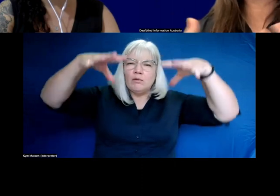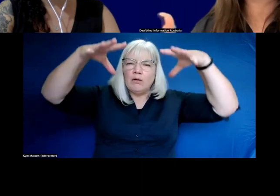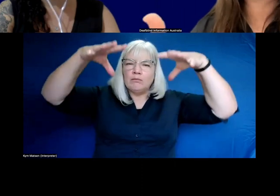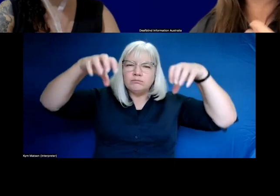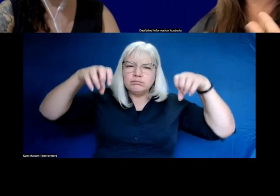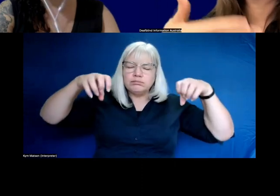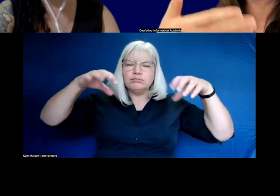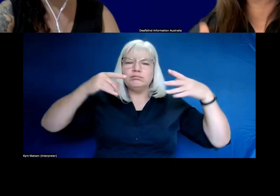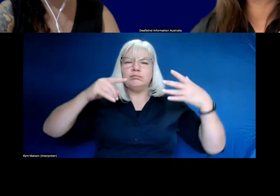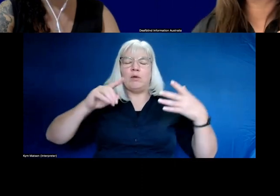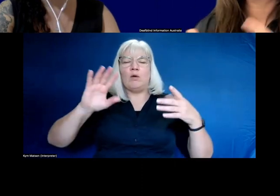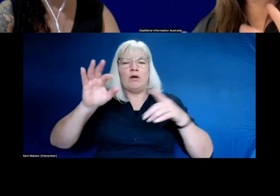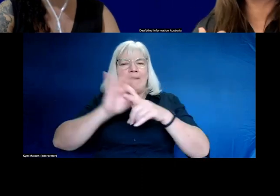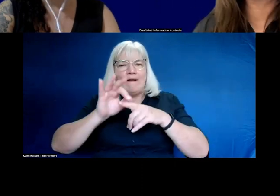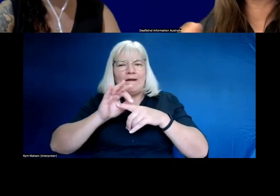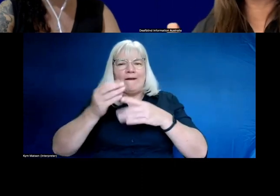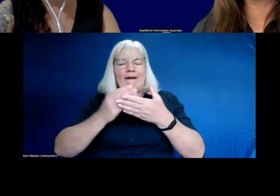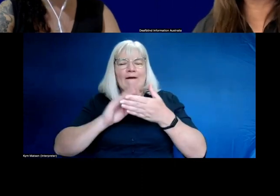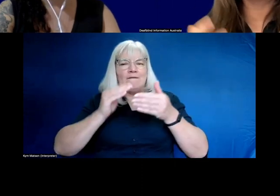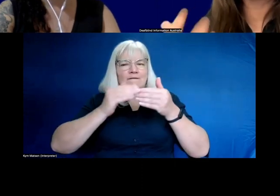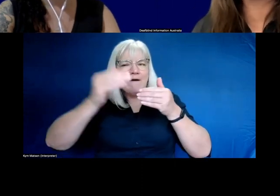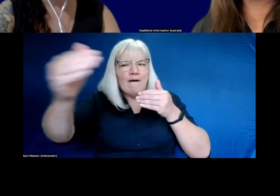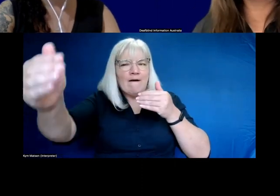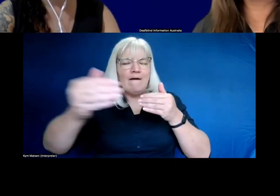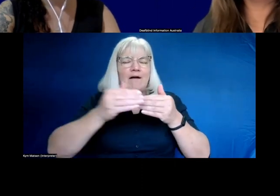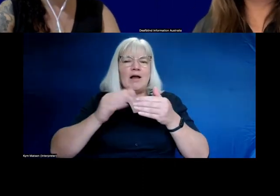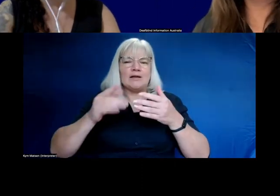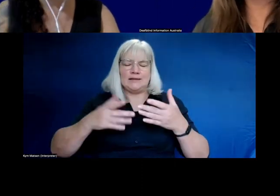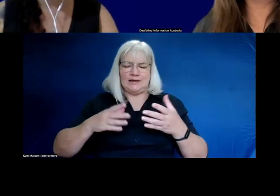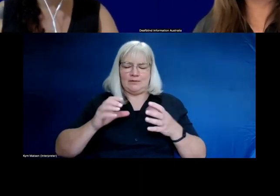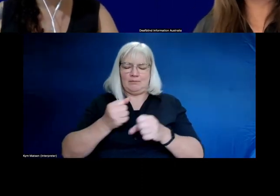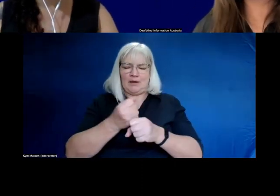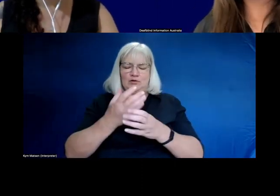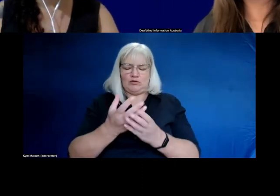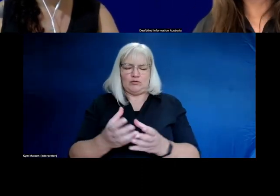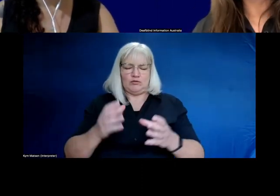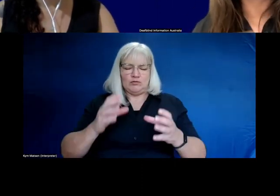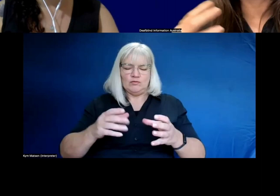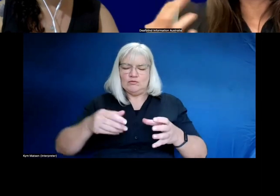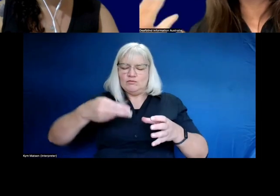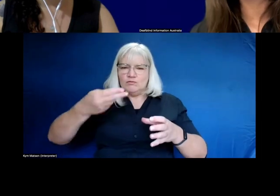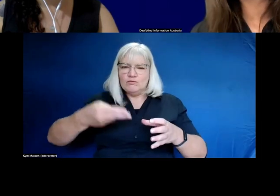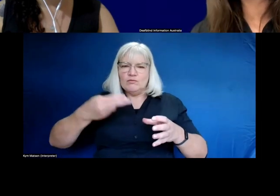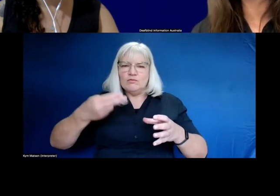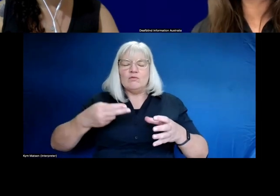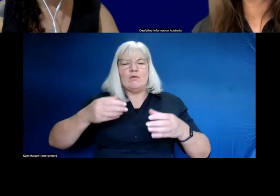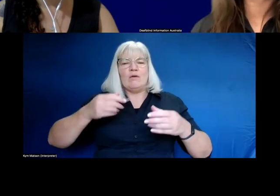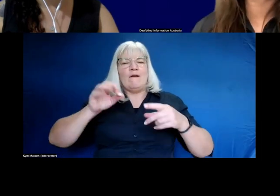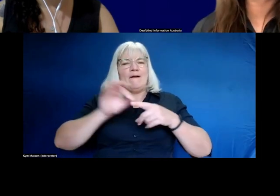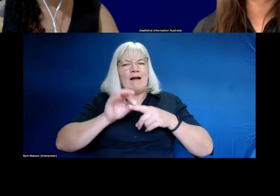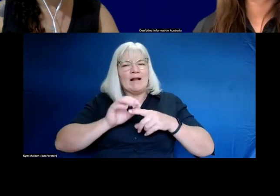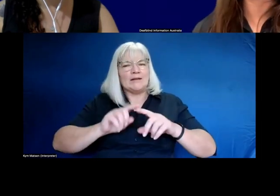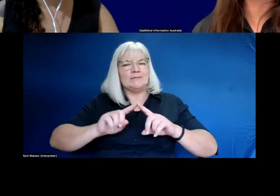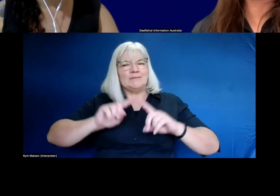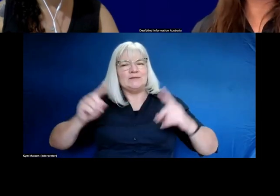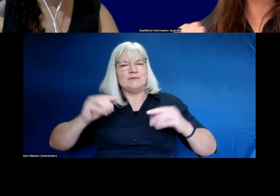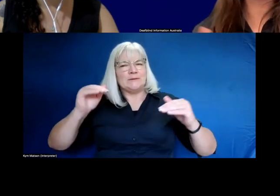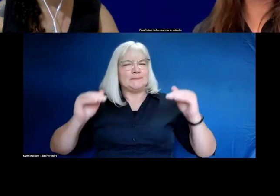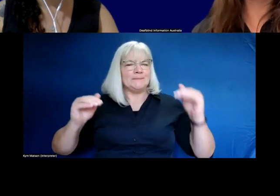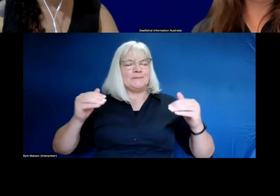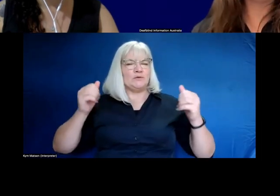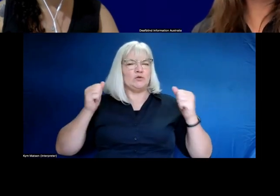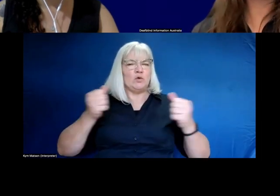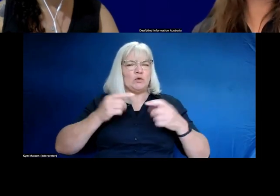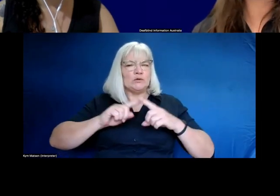the contrasting background that we choose to make those things actually more visible to them. If they don't have that degree of functional vision, we go, okay,